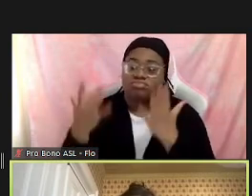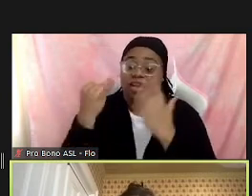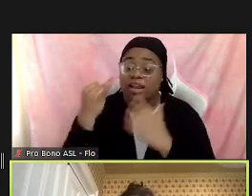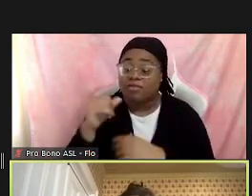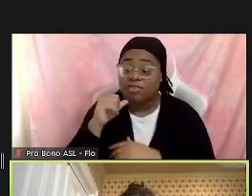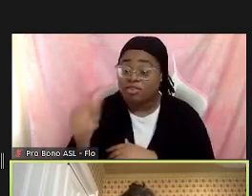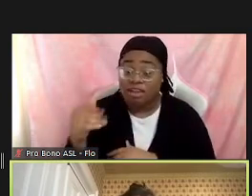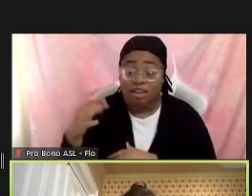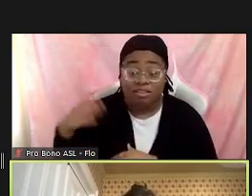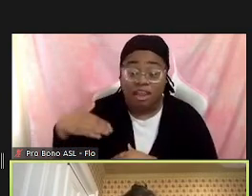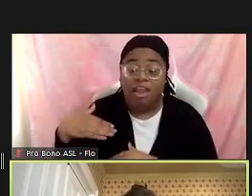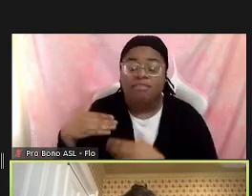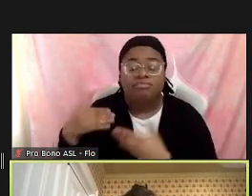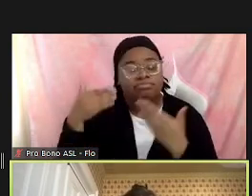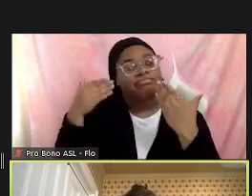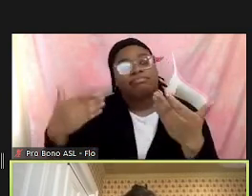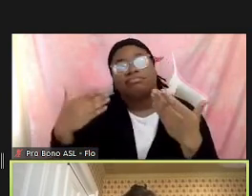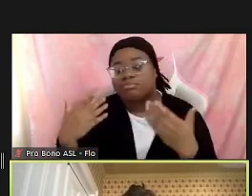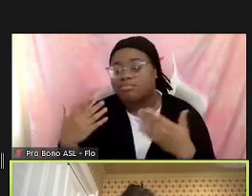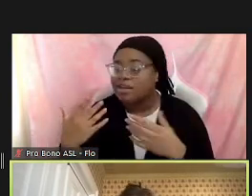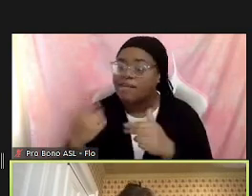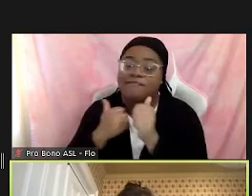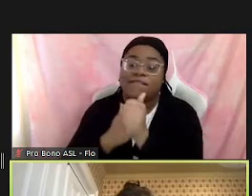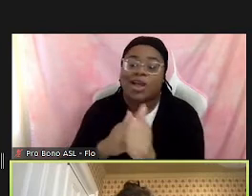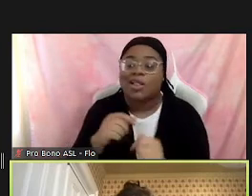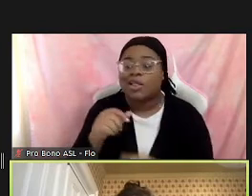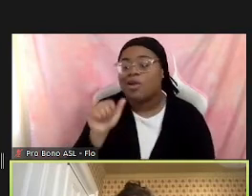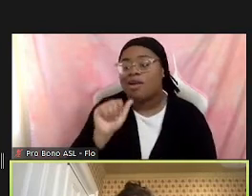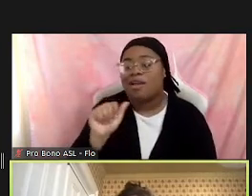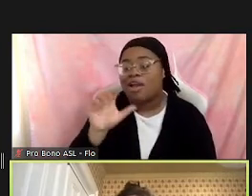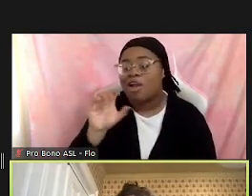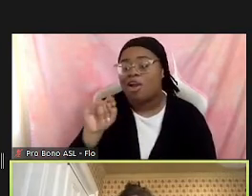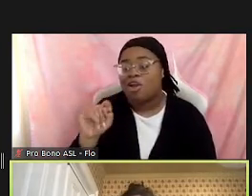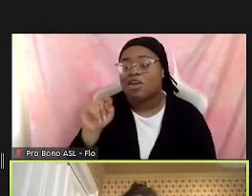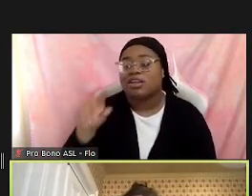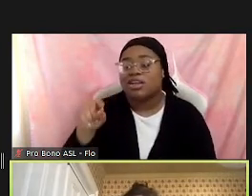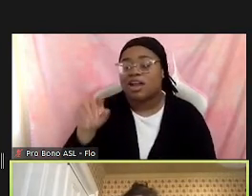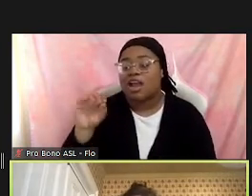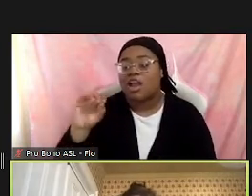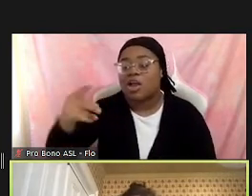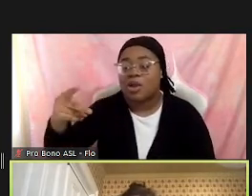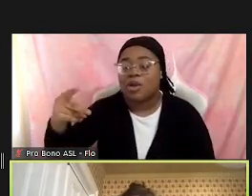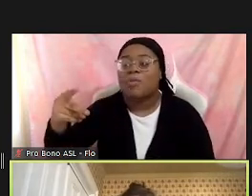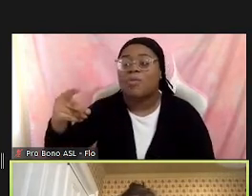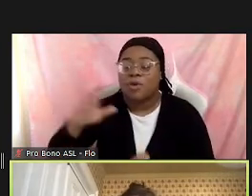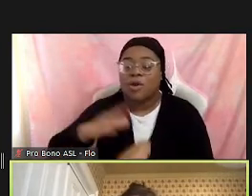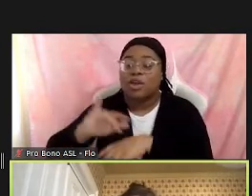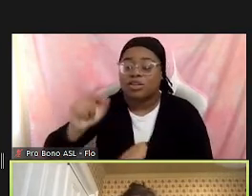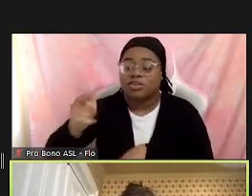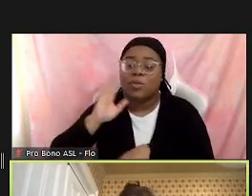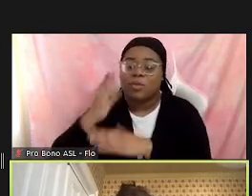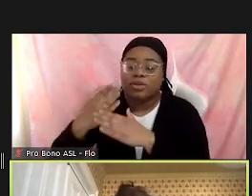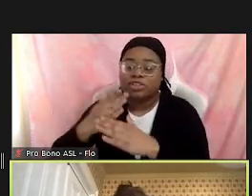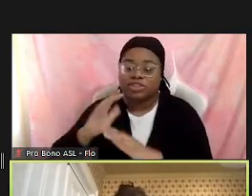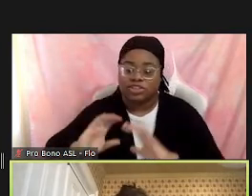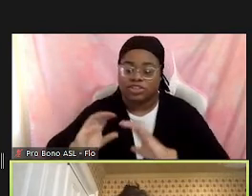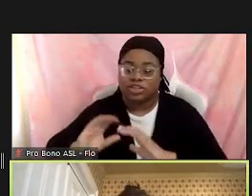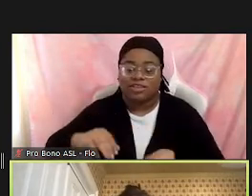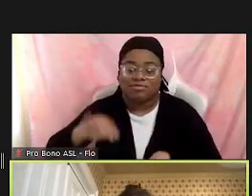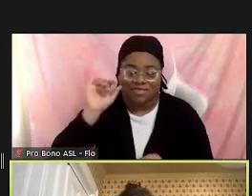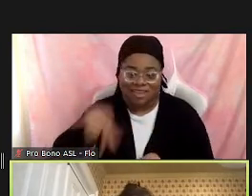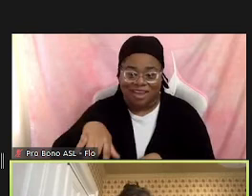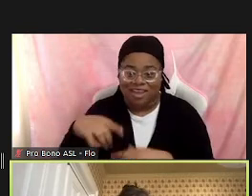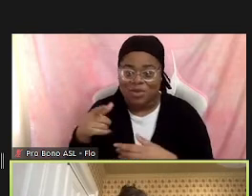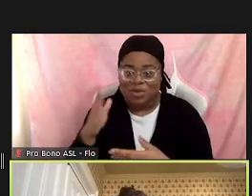we highly encourage you to follow Art.Coop on Instagram. We'll share that in the chat. Because there you'll find these